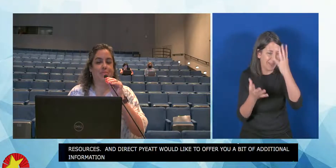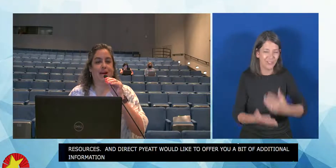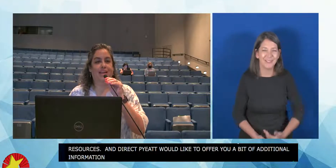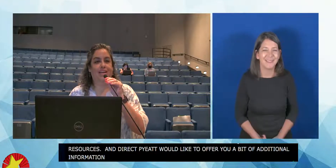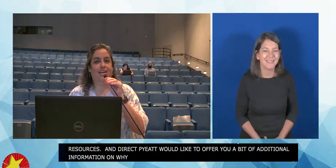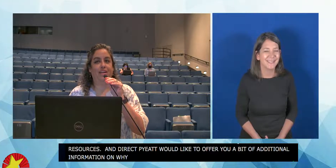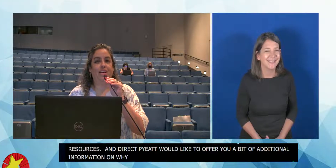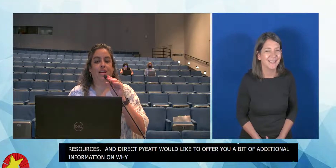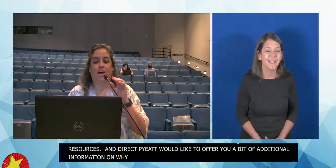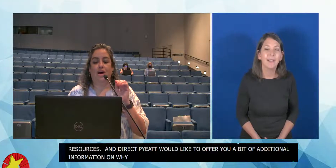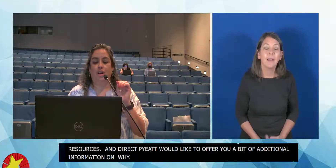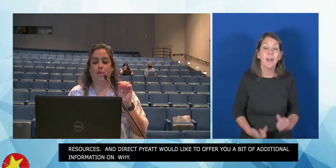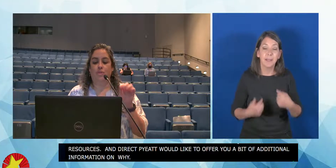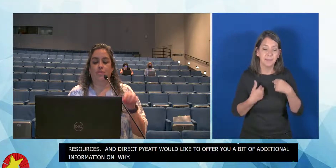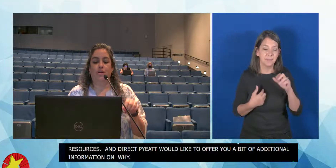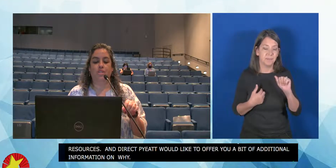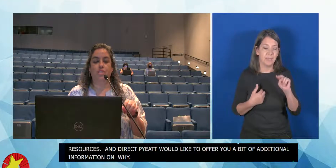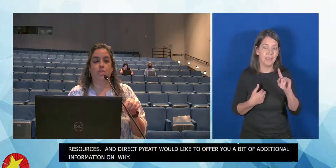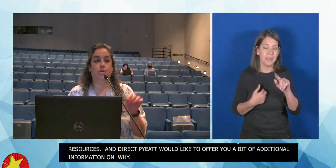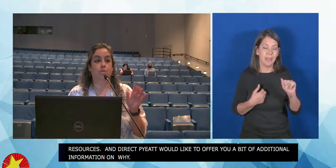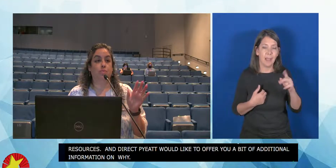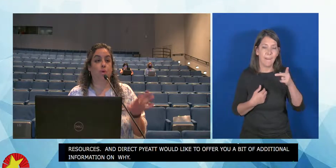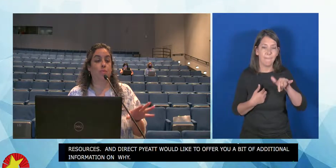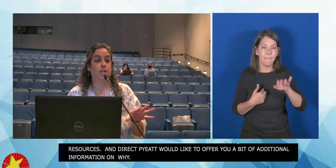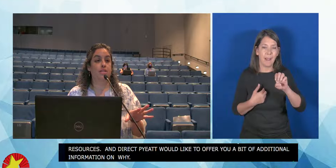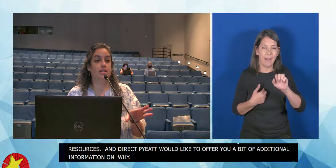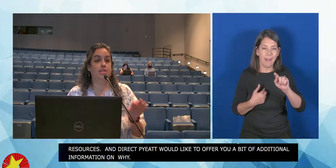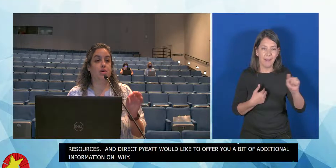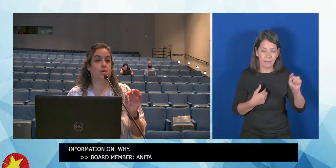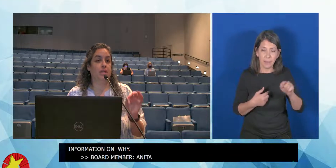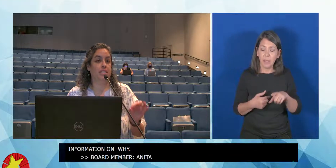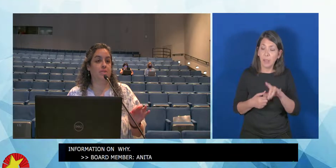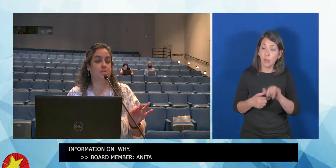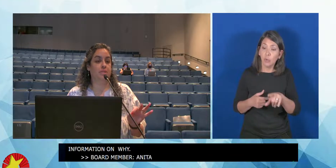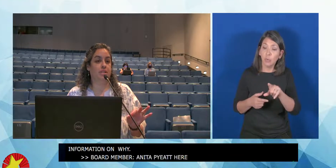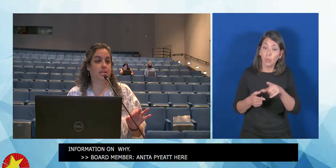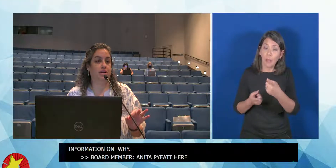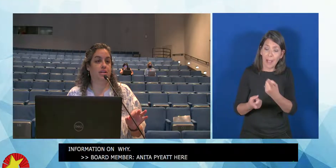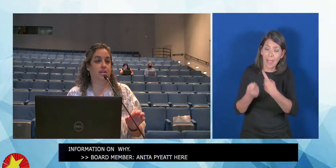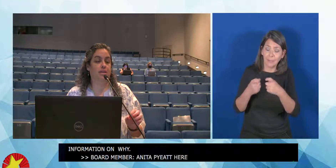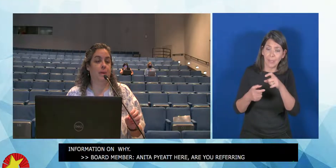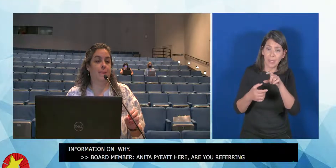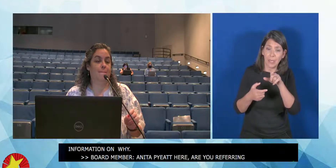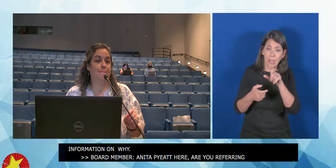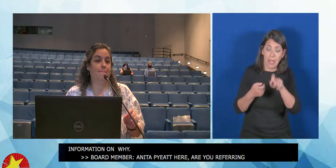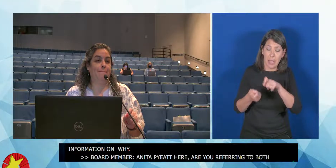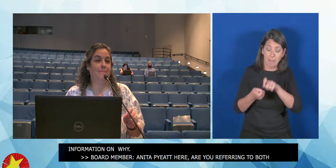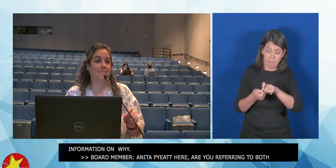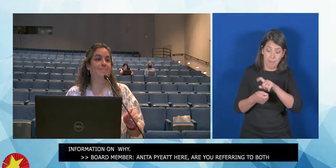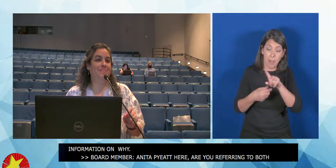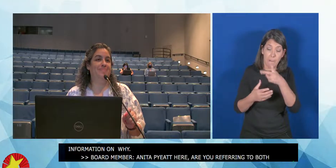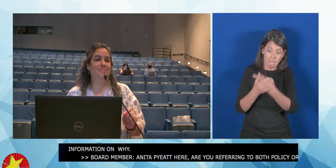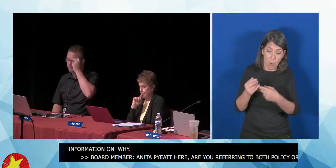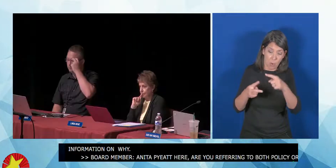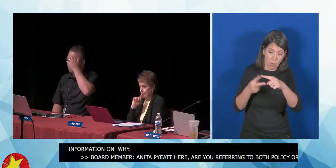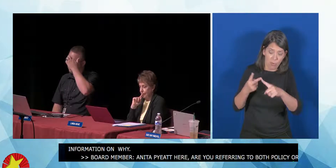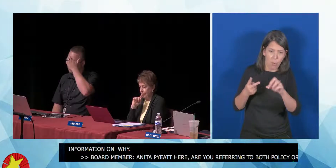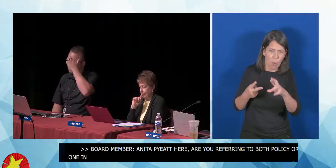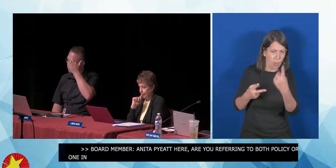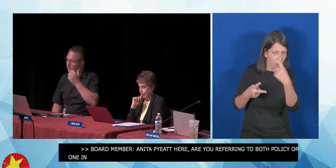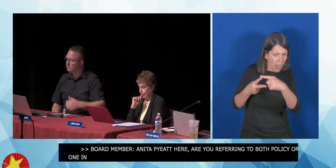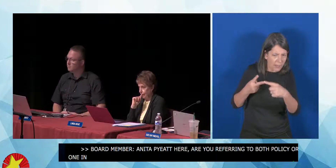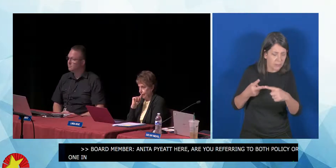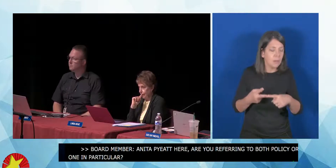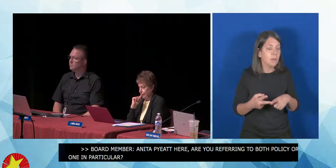Anita Pyatt here. Are you referring to both policies or one in particular? Both policies?